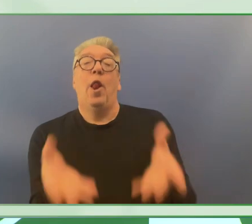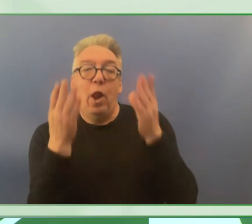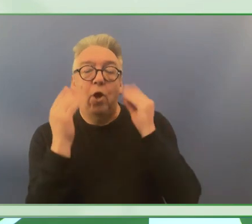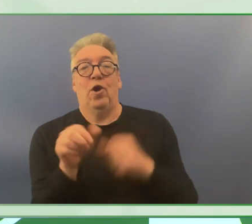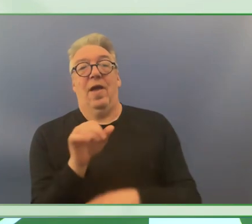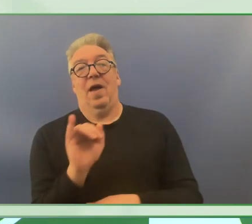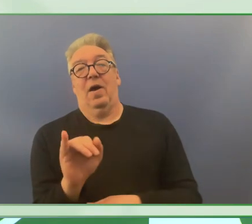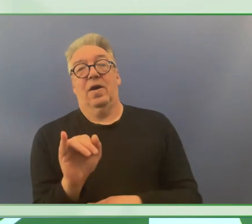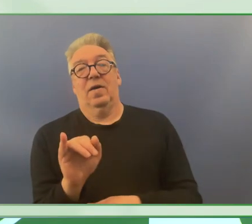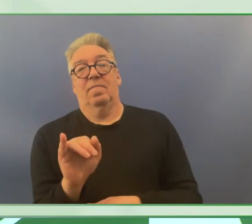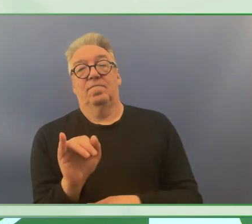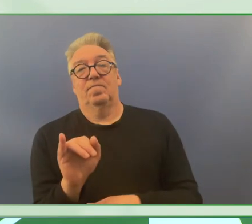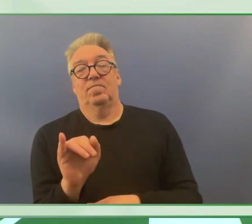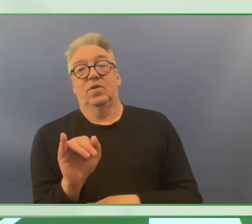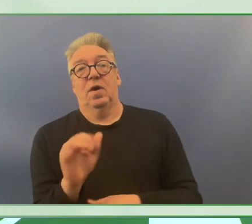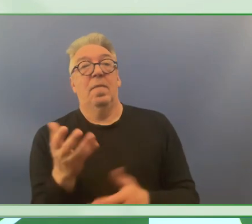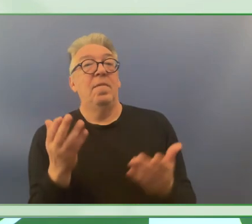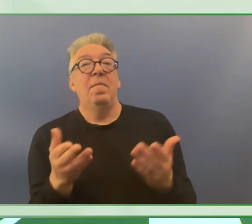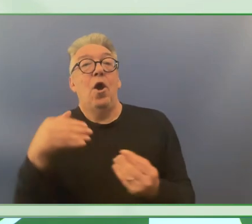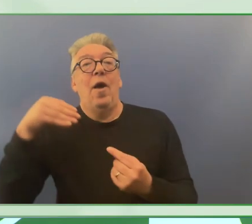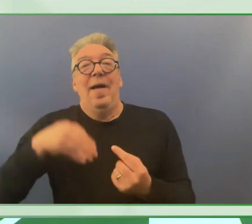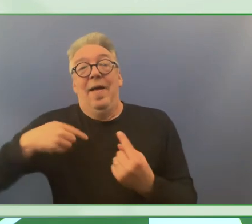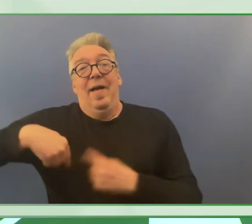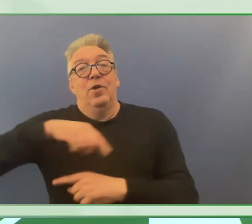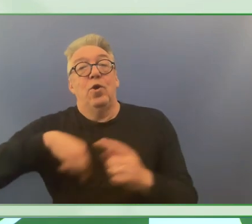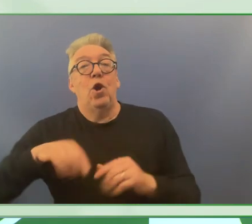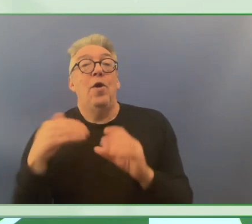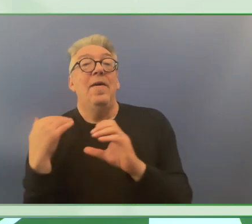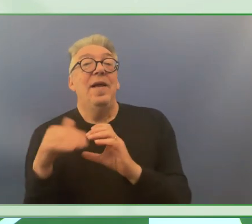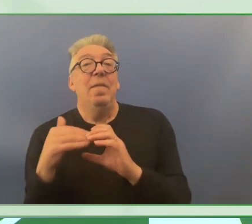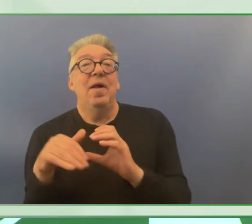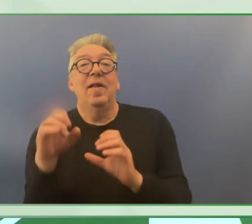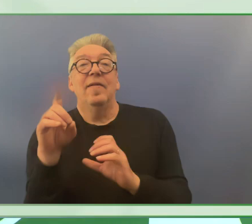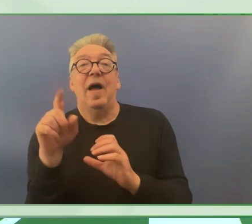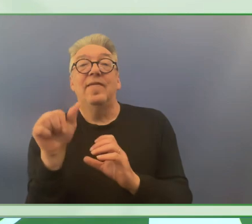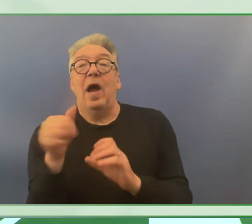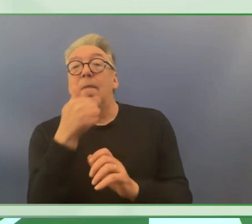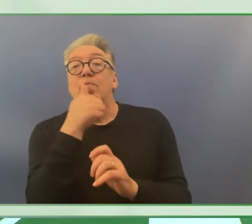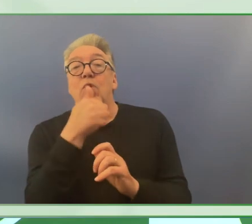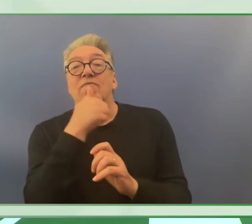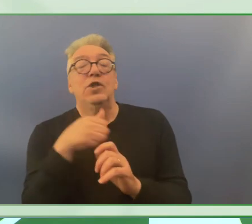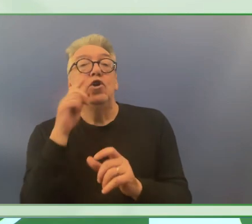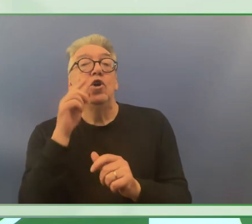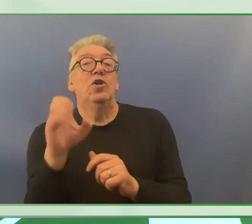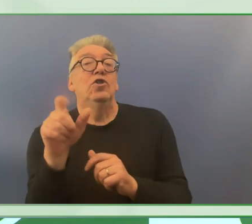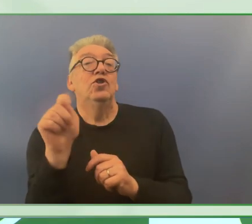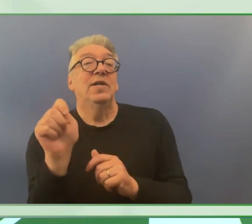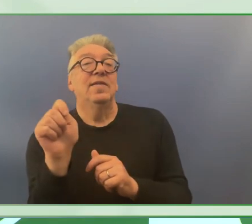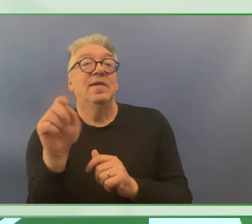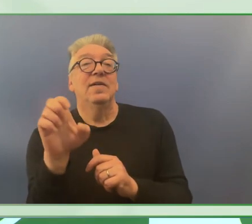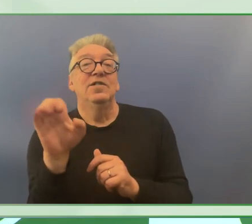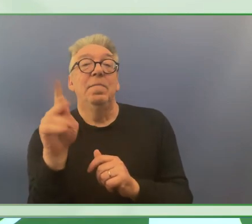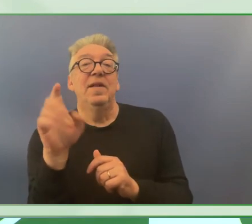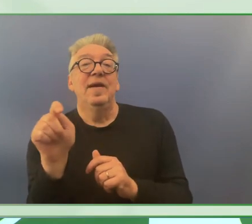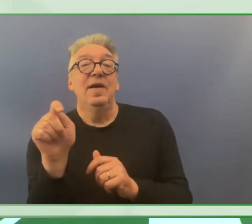an internal, ideally data privacy chatbot solution like an ChatGPT, so that you and your team members